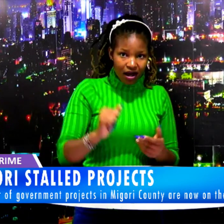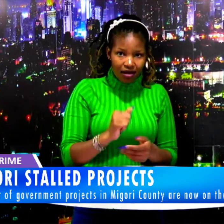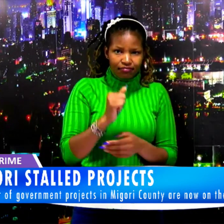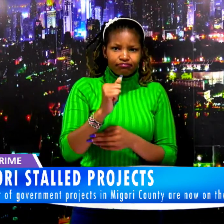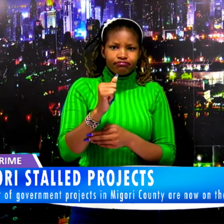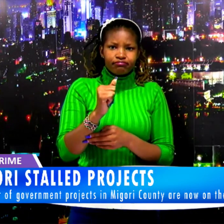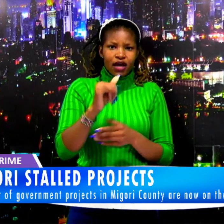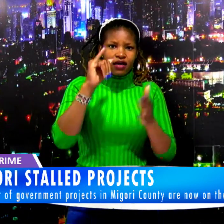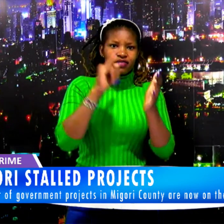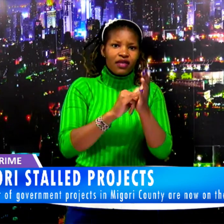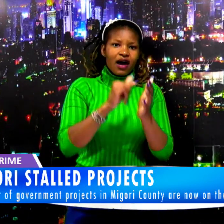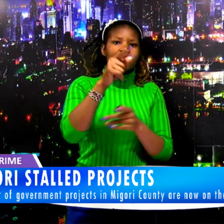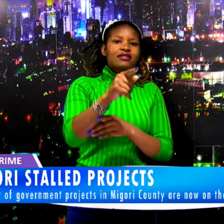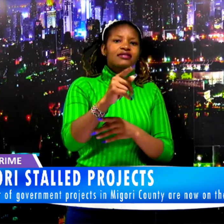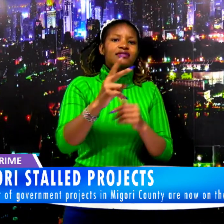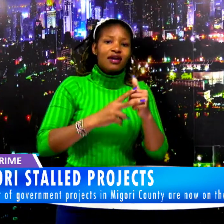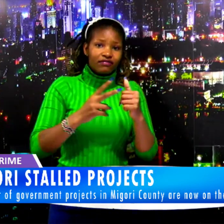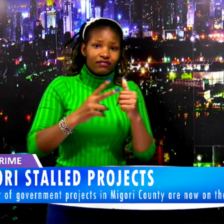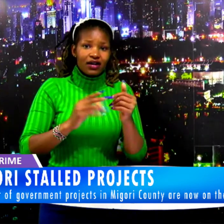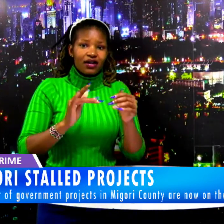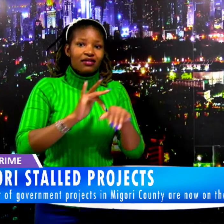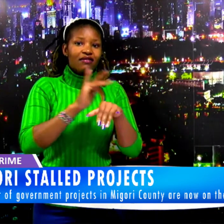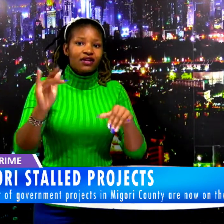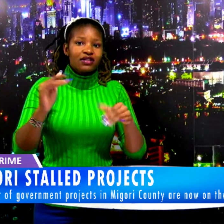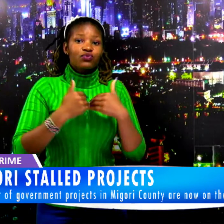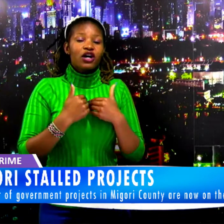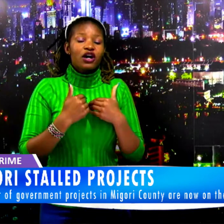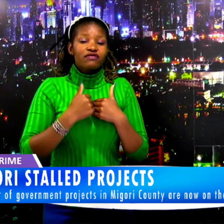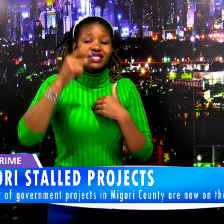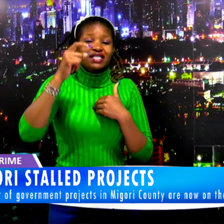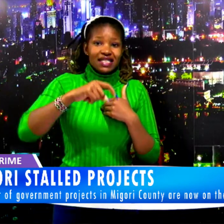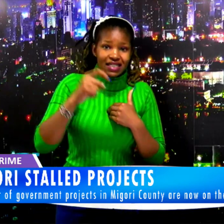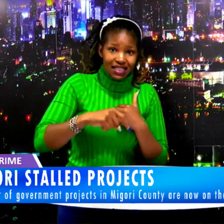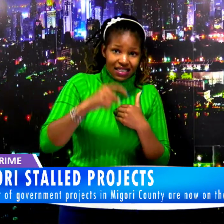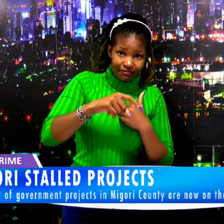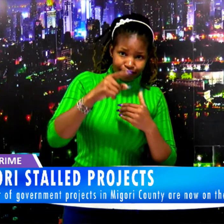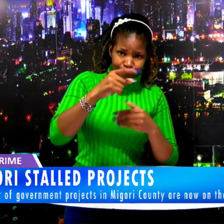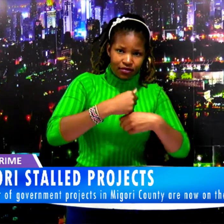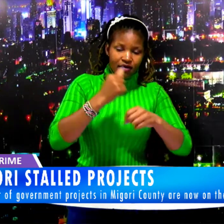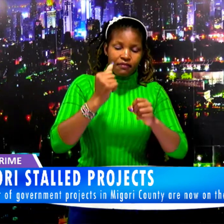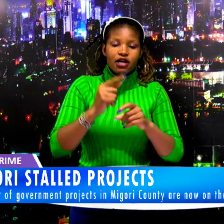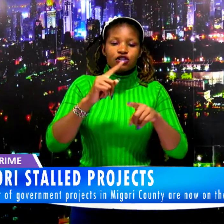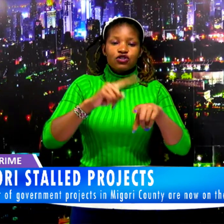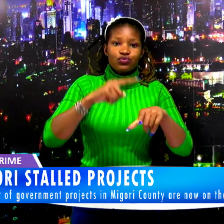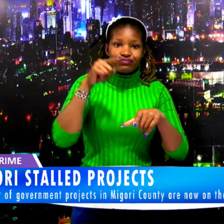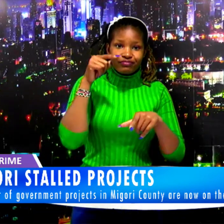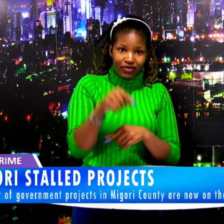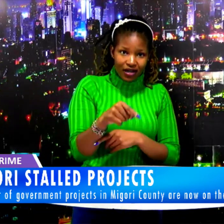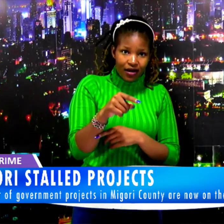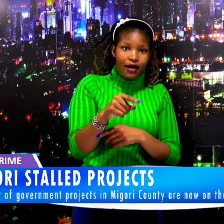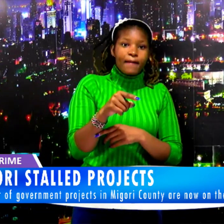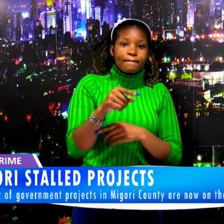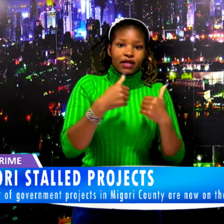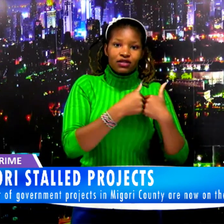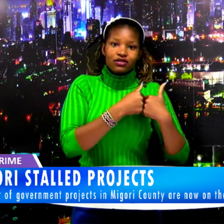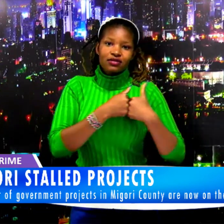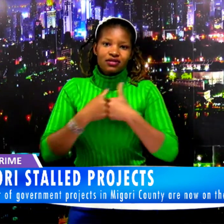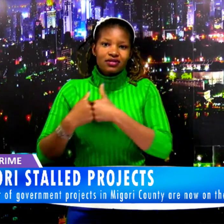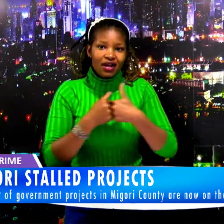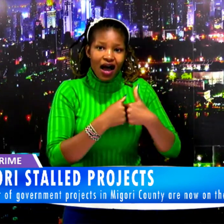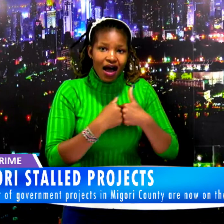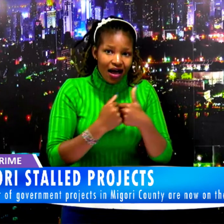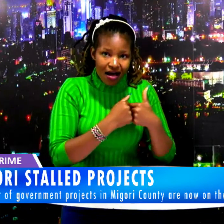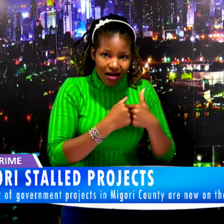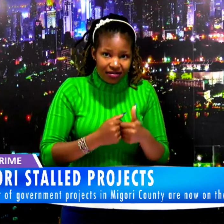Mr. Gitonga revealed that several efforts have been made to navigate the